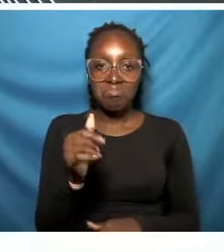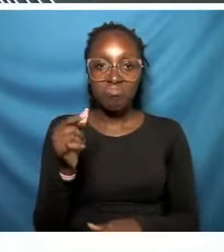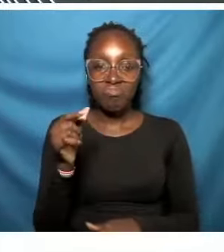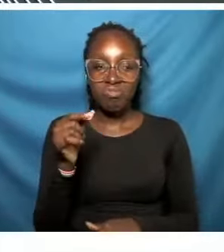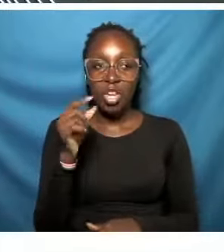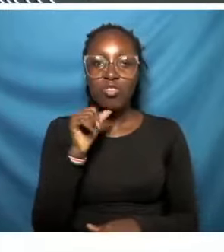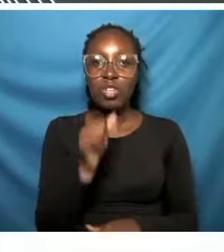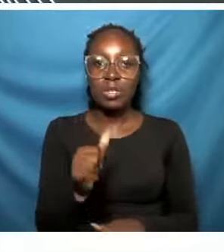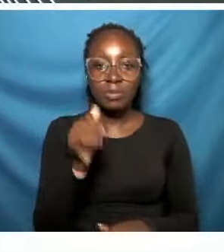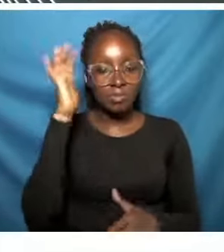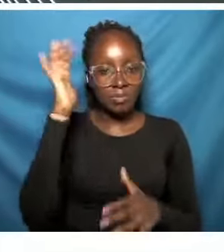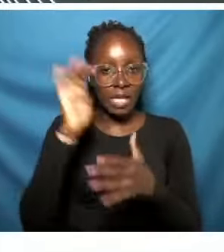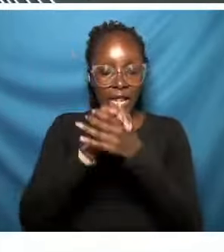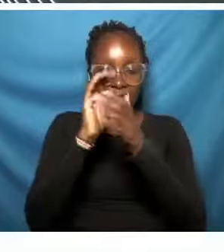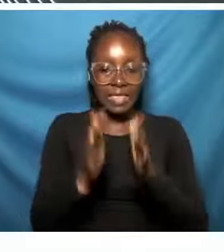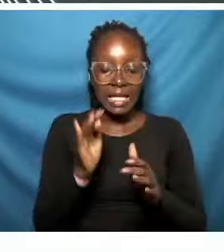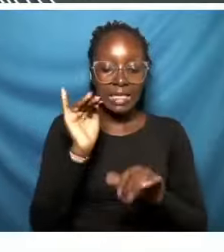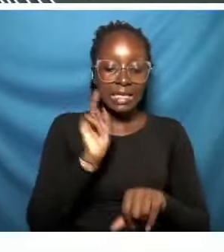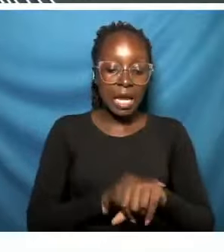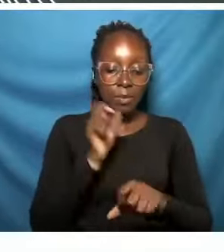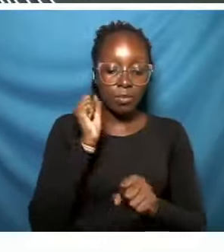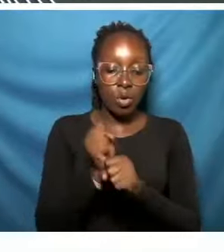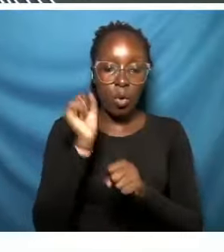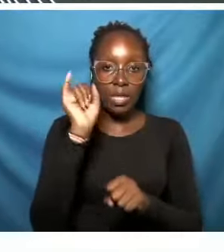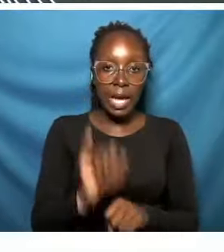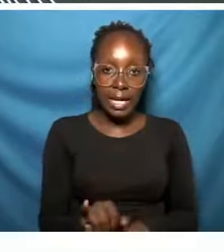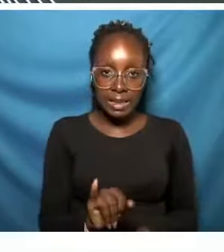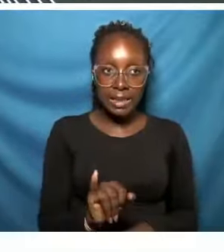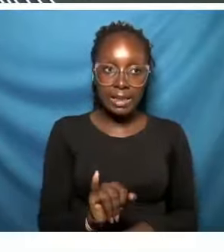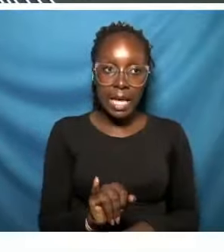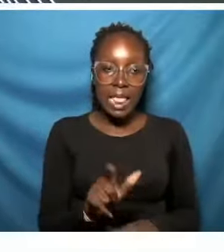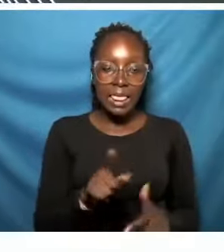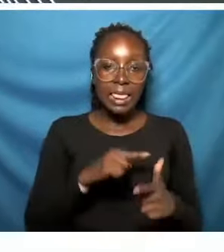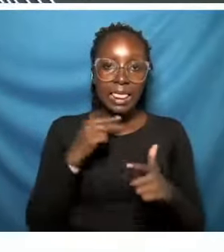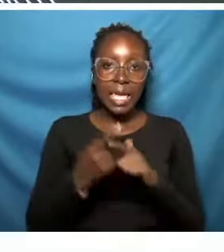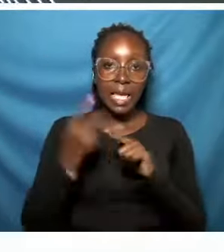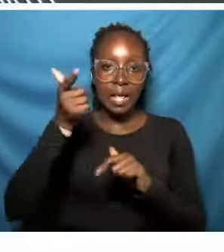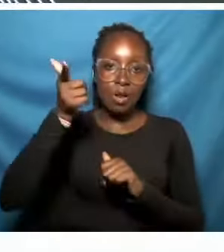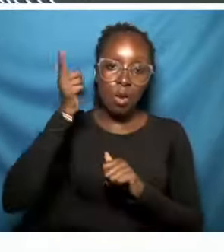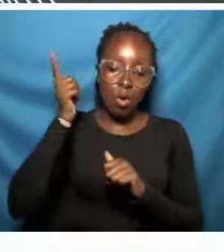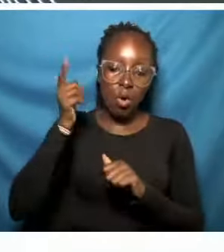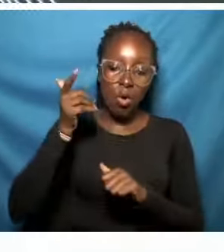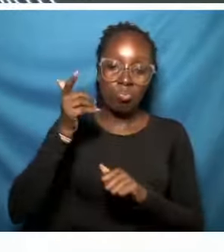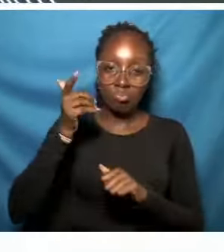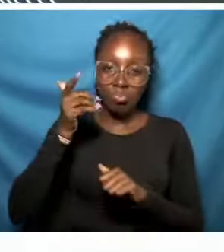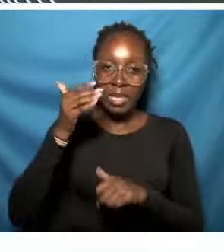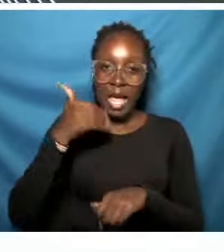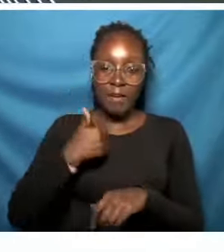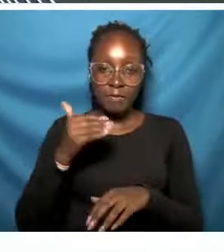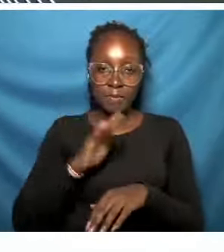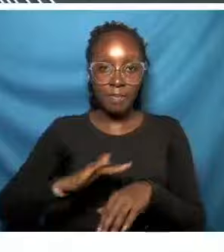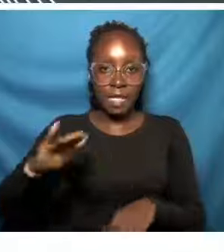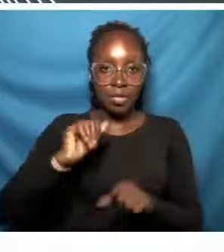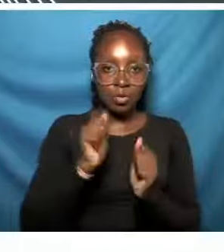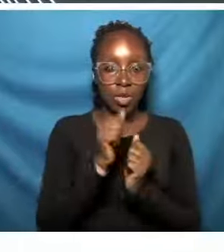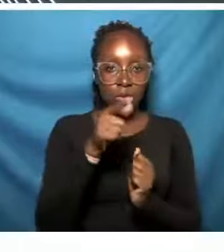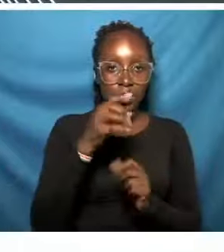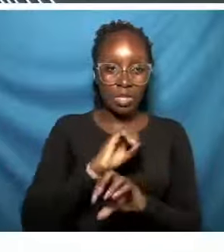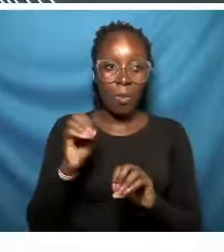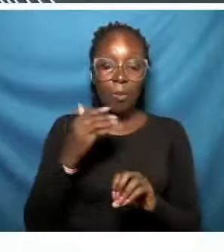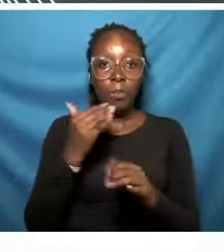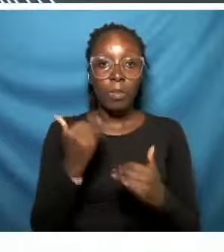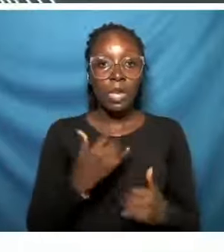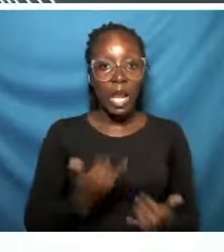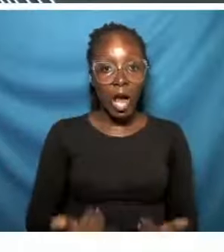the legalism, the philosophies of our time will not have a place in you. I want to encourage you, a campus student, if you're